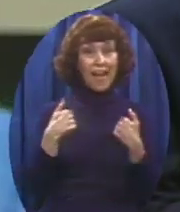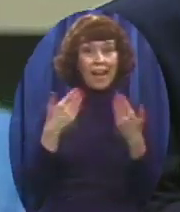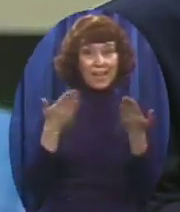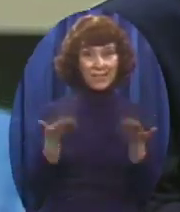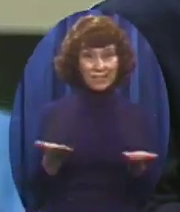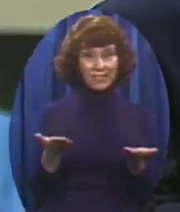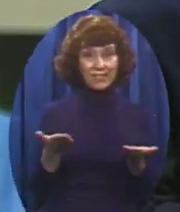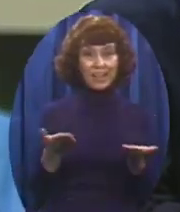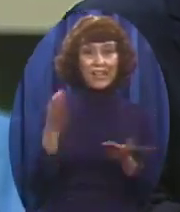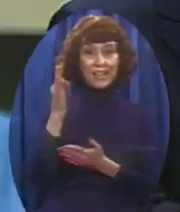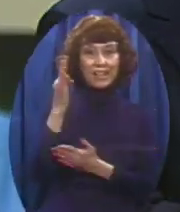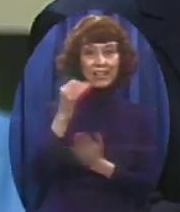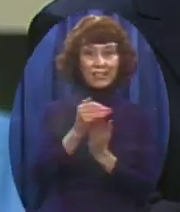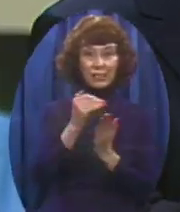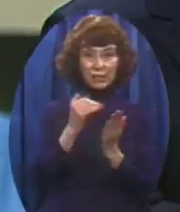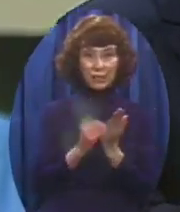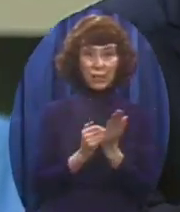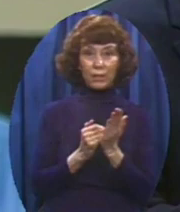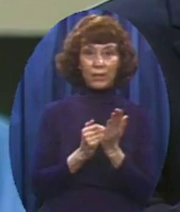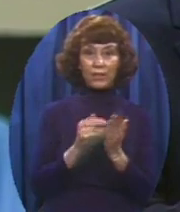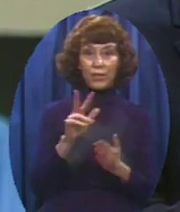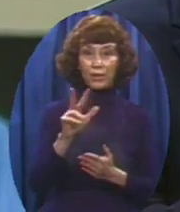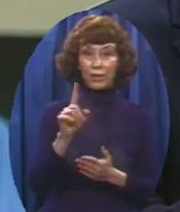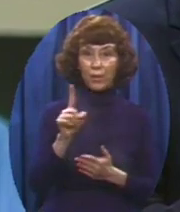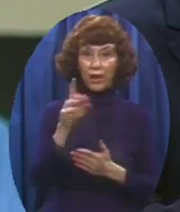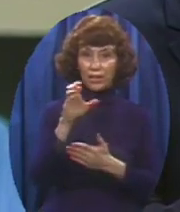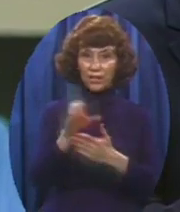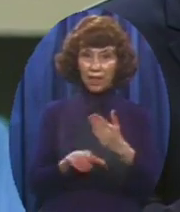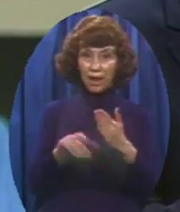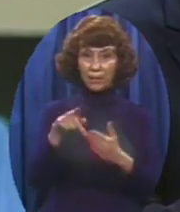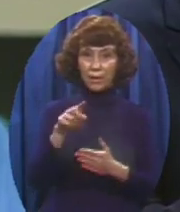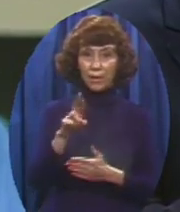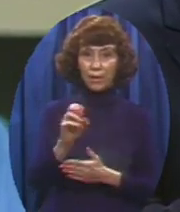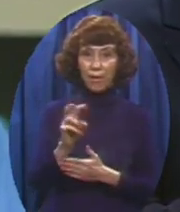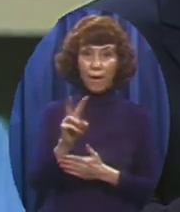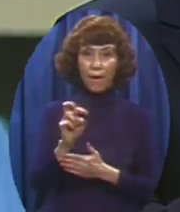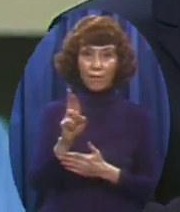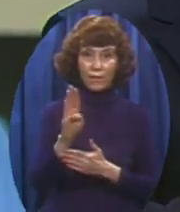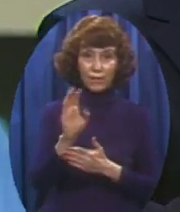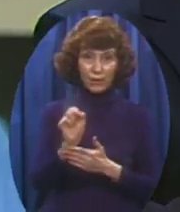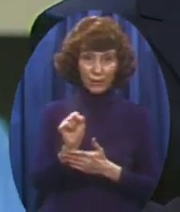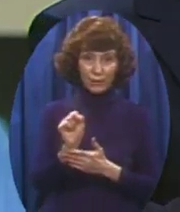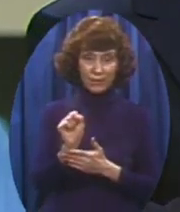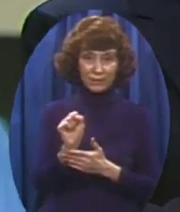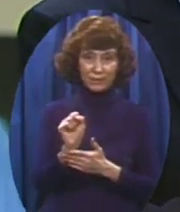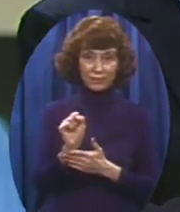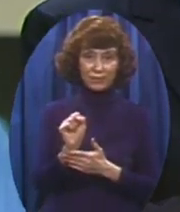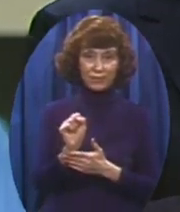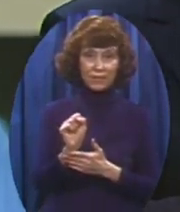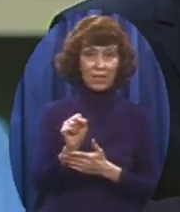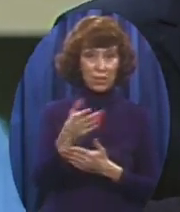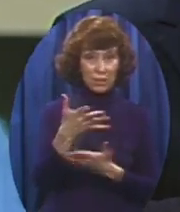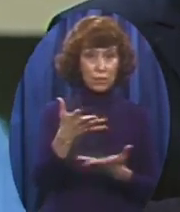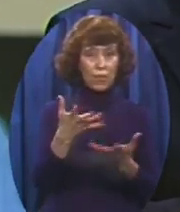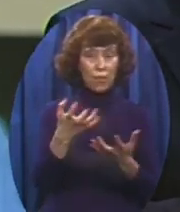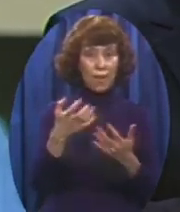them over a period of 31 weeks from the 31 chapters of the Proverbs. If you'd like to